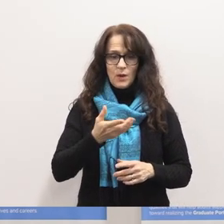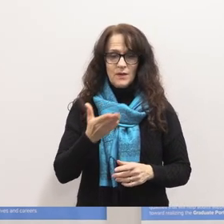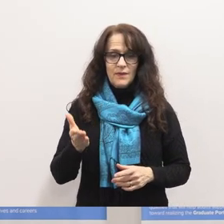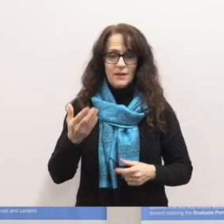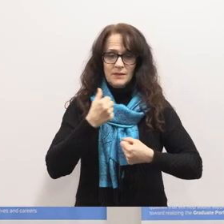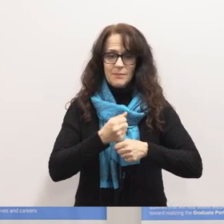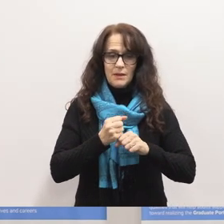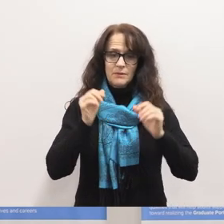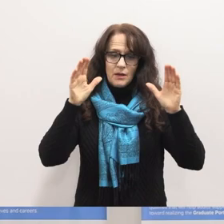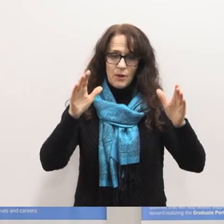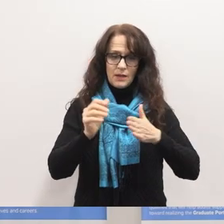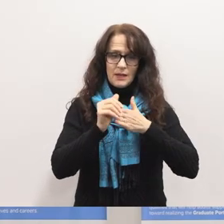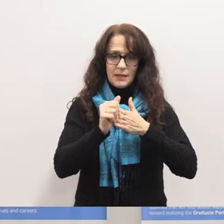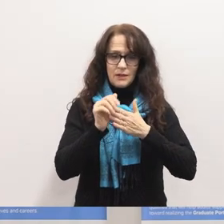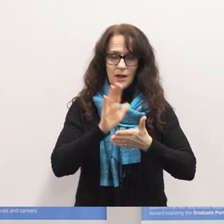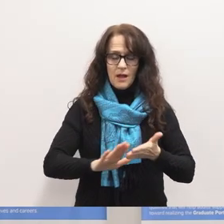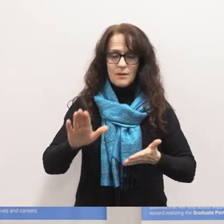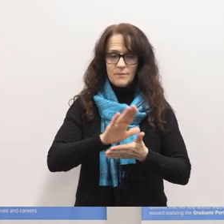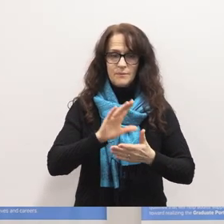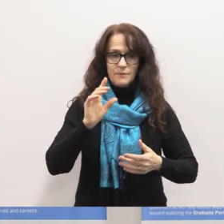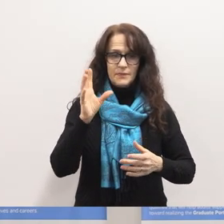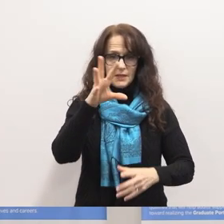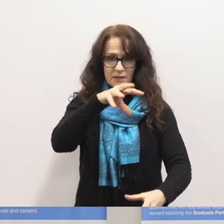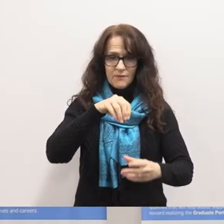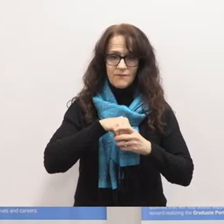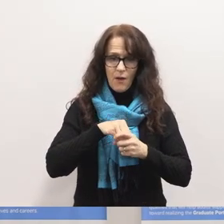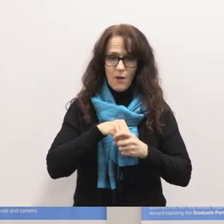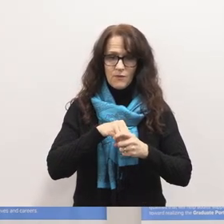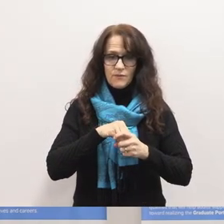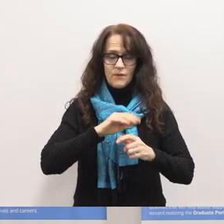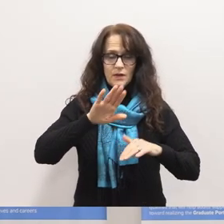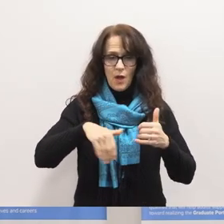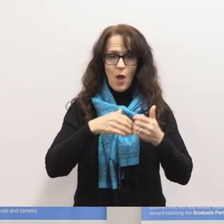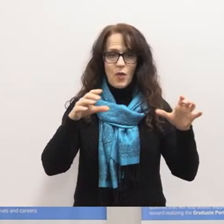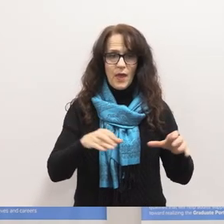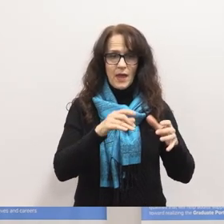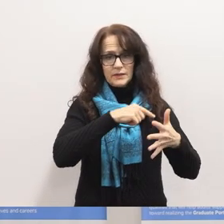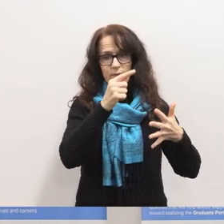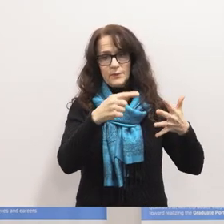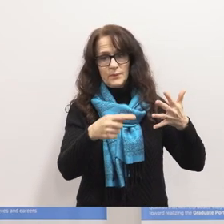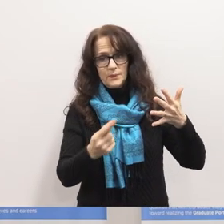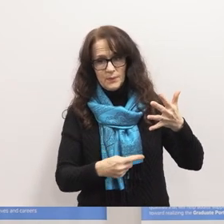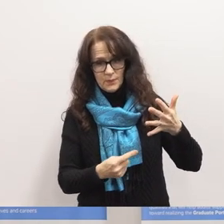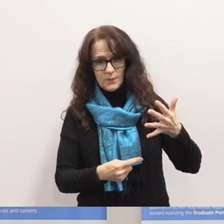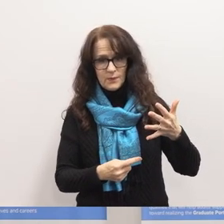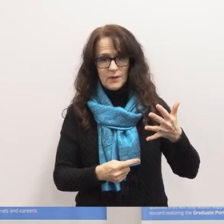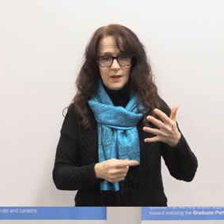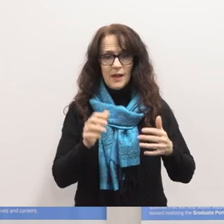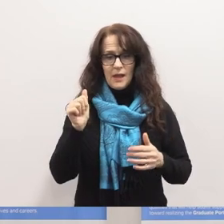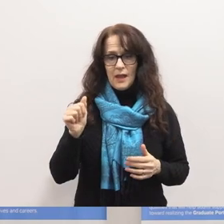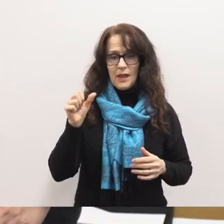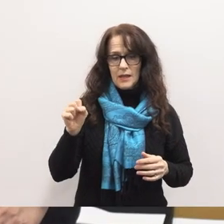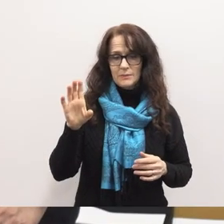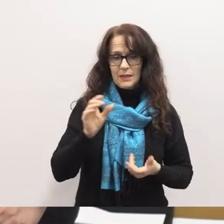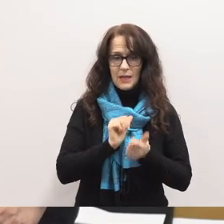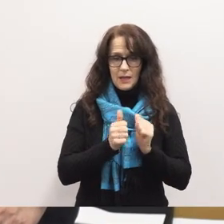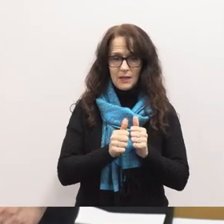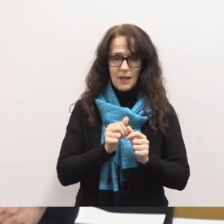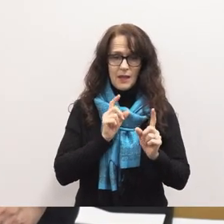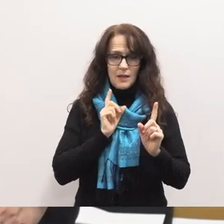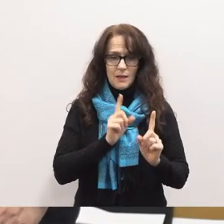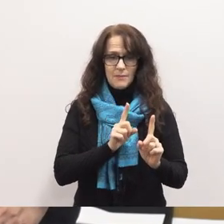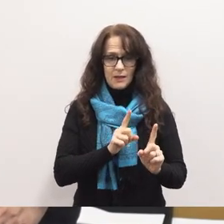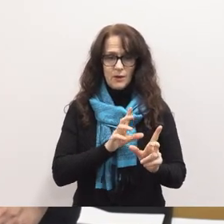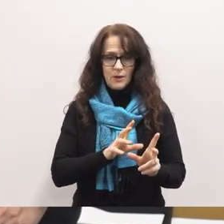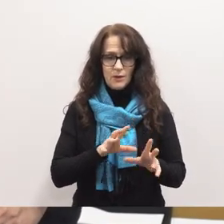makes him an outstanding leader on the campus is that not only is he involved and participates in all the activities at Lakewood as a ASB member, but as an athlete and a mentor.